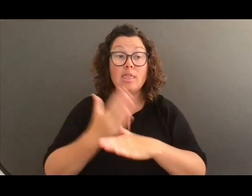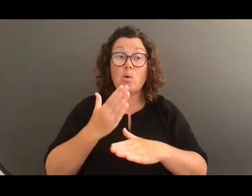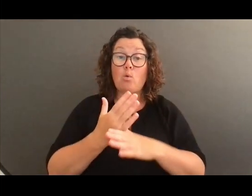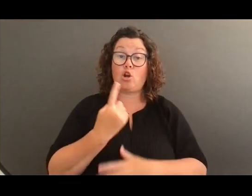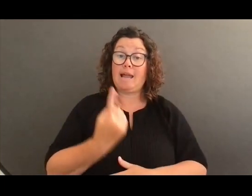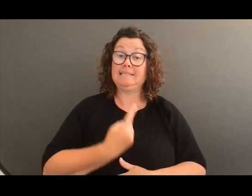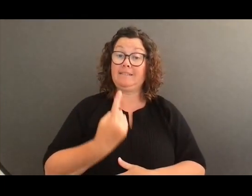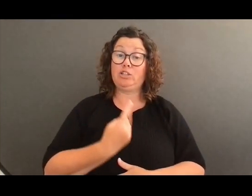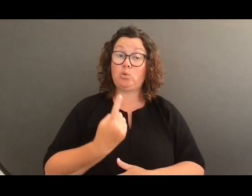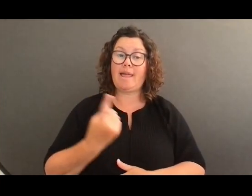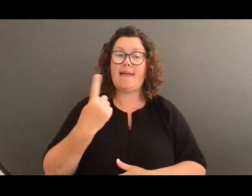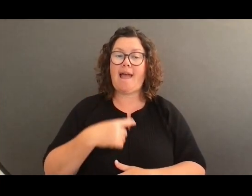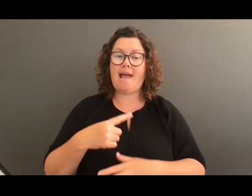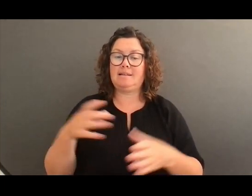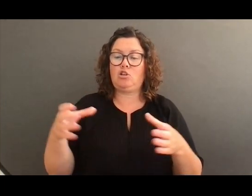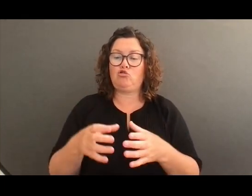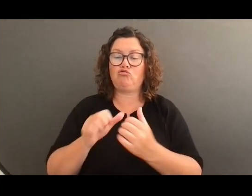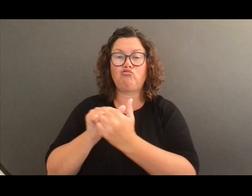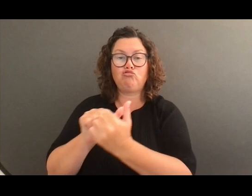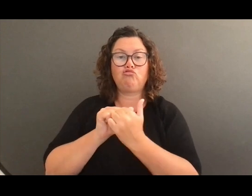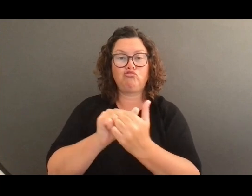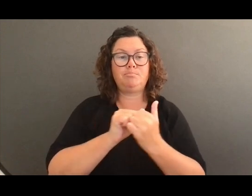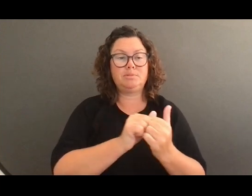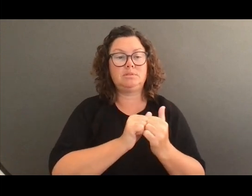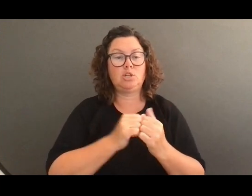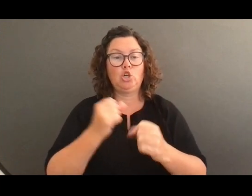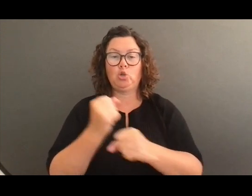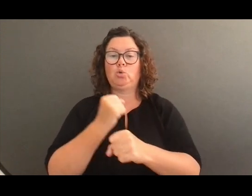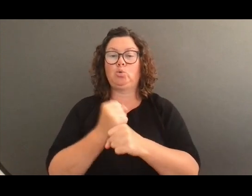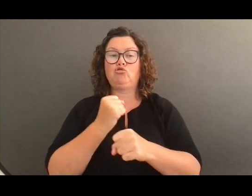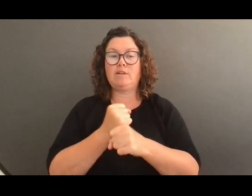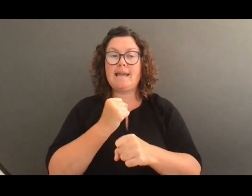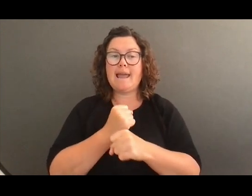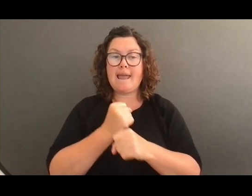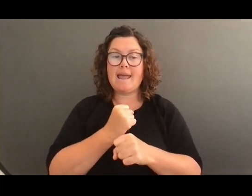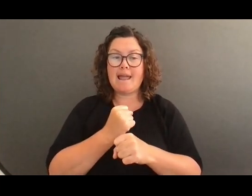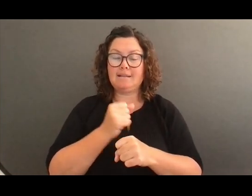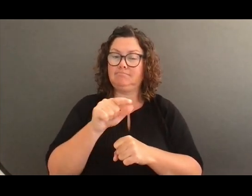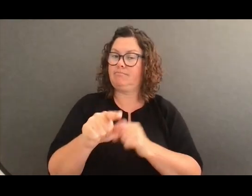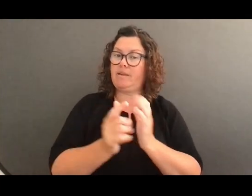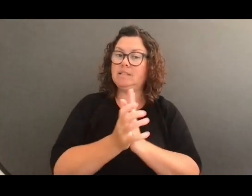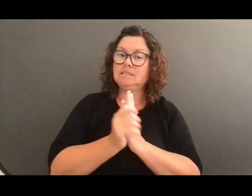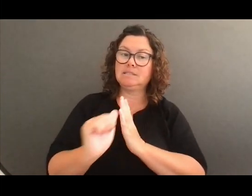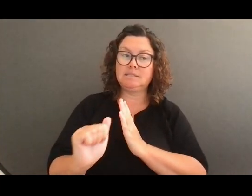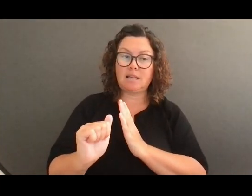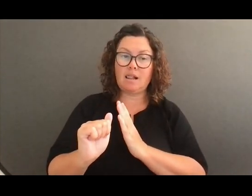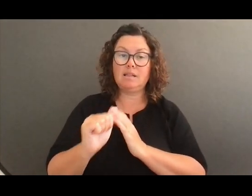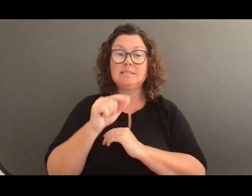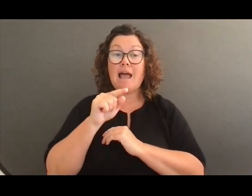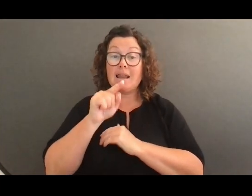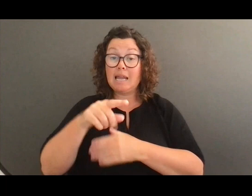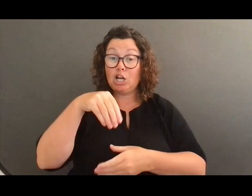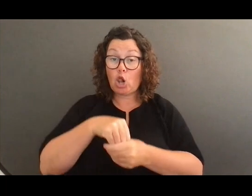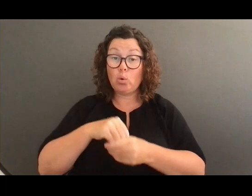to develop creative and critical practices. And these skills importantly include reflective skills,